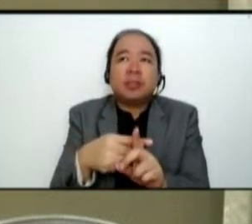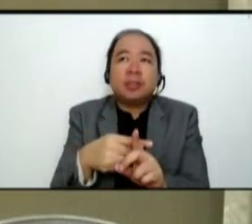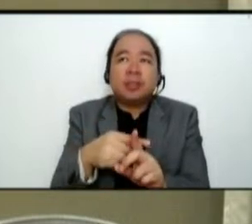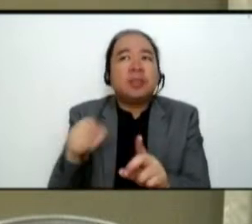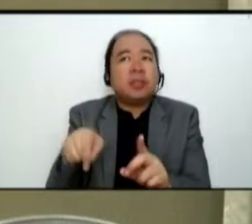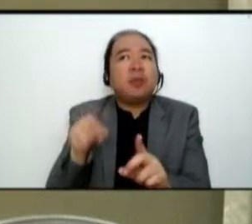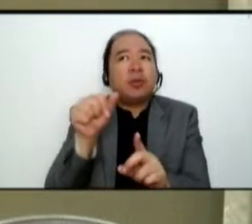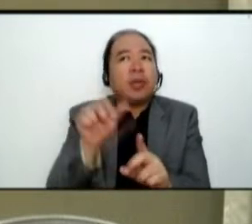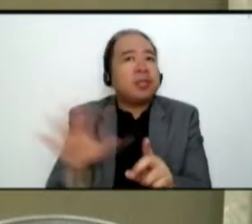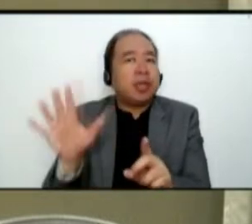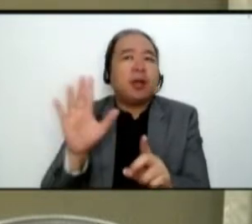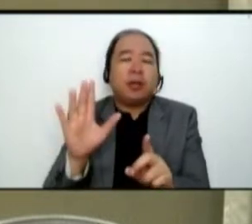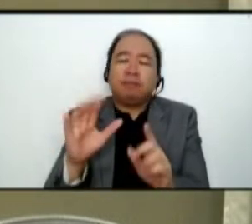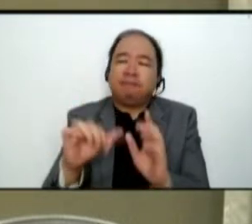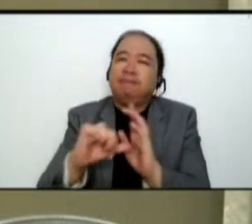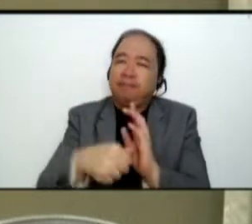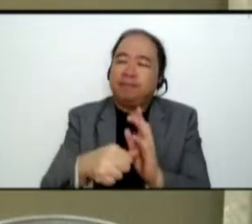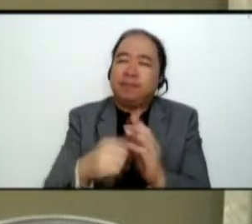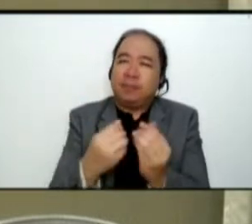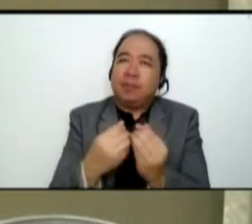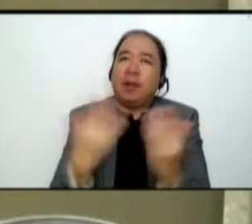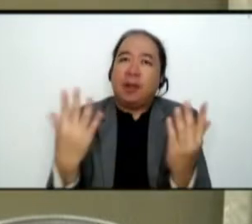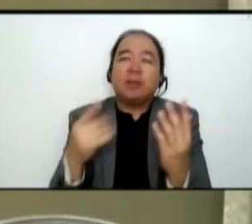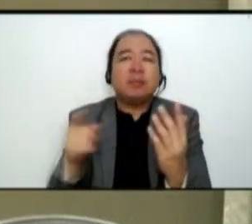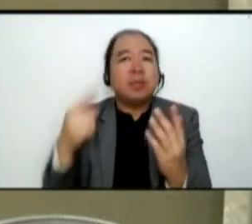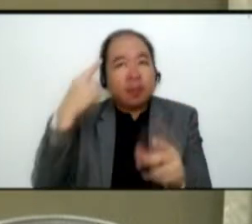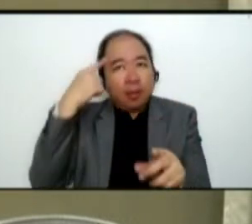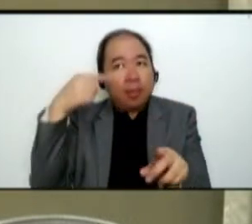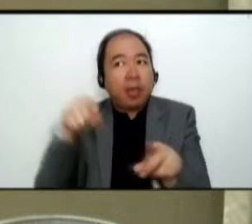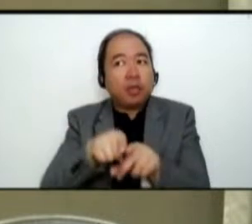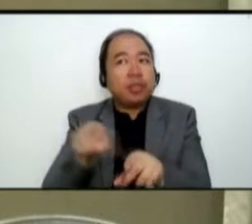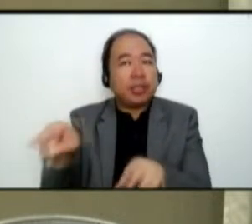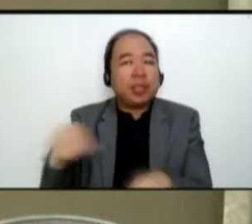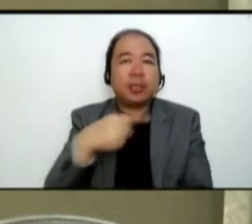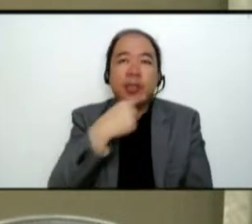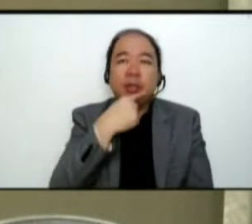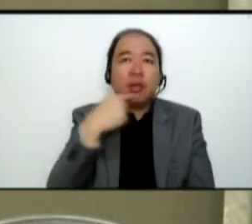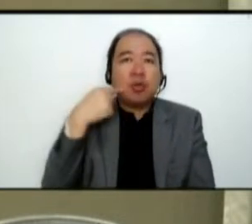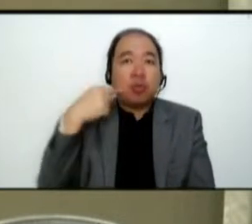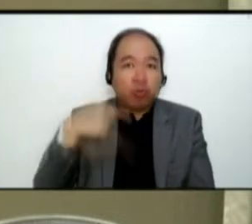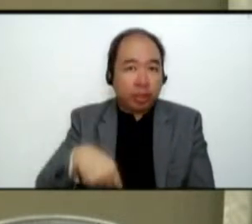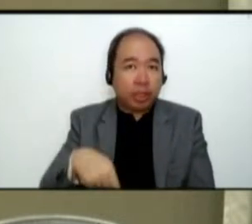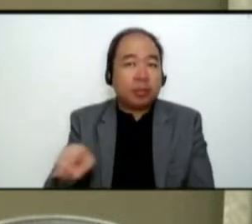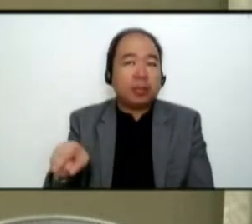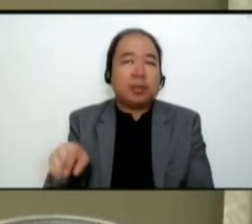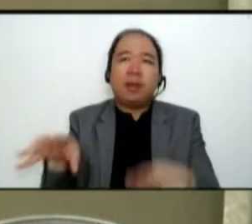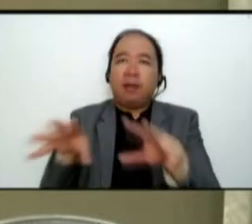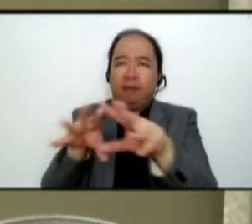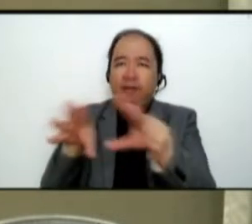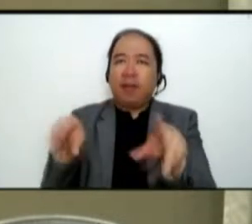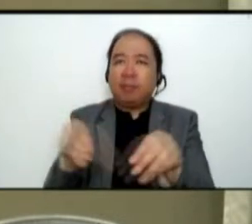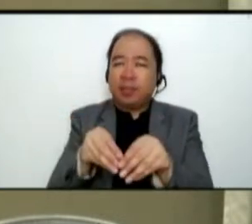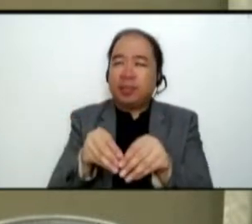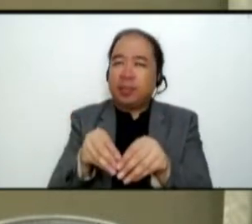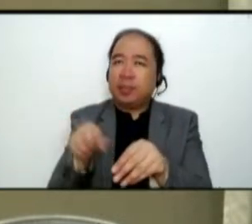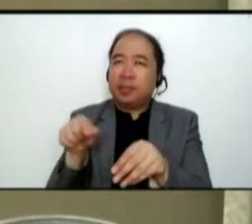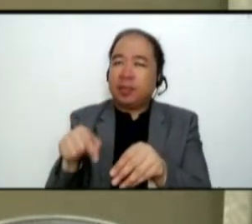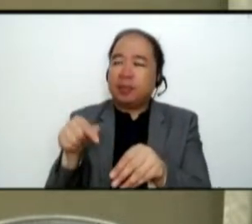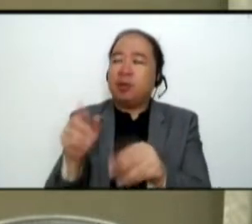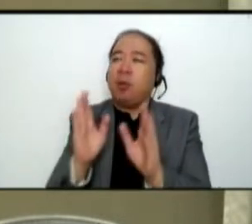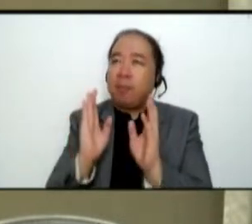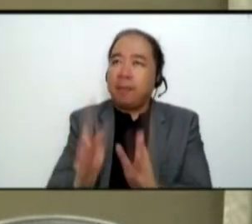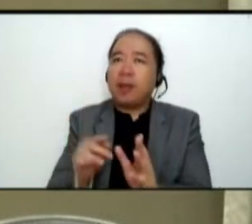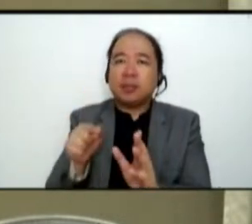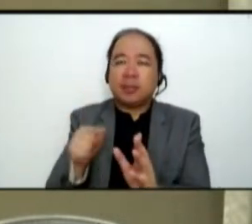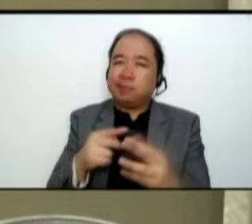would totally agree with the gentleman from Russia that the family has to be the mainstay and we must nurture